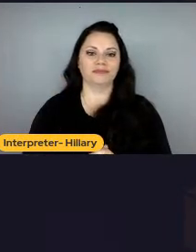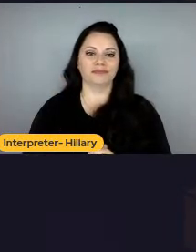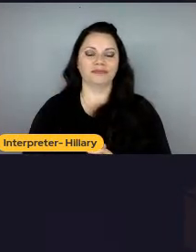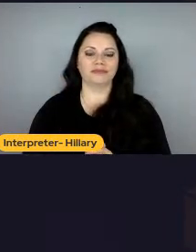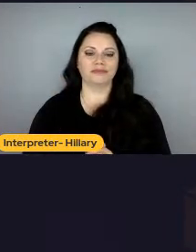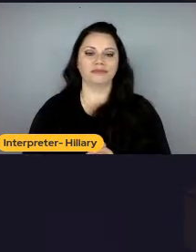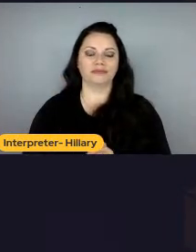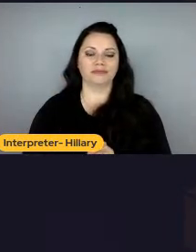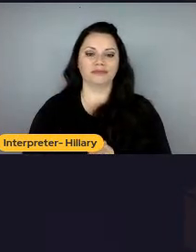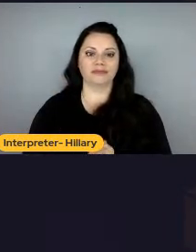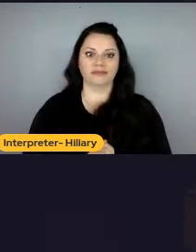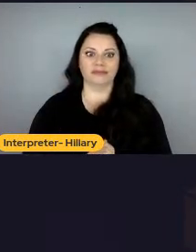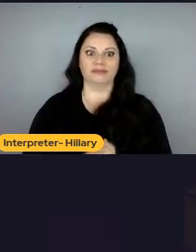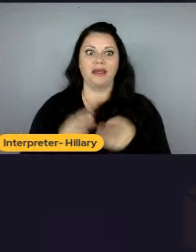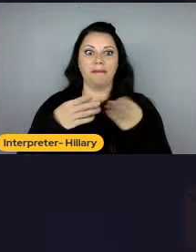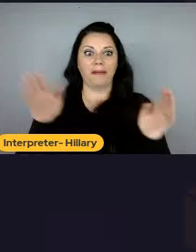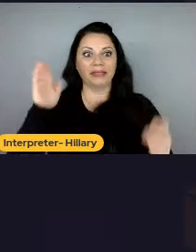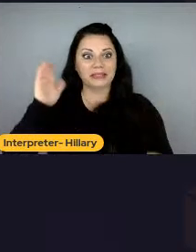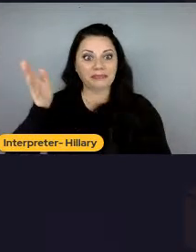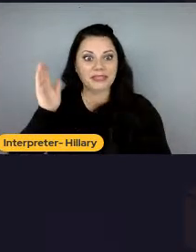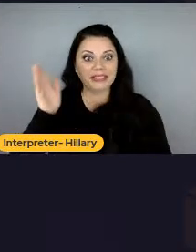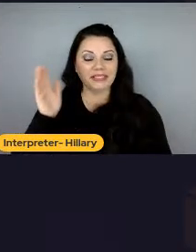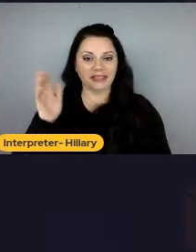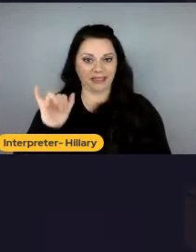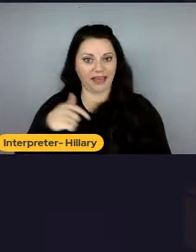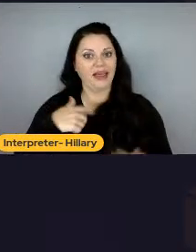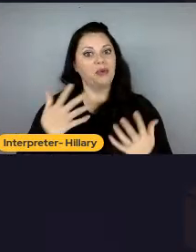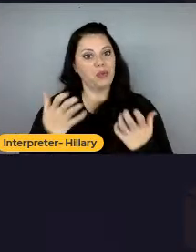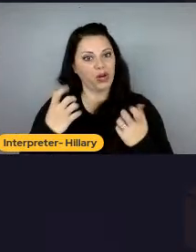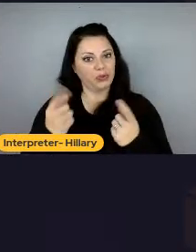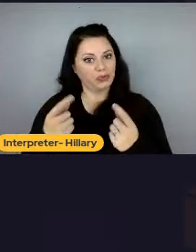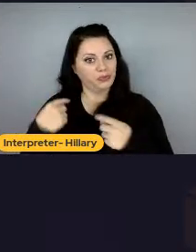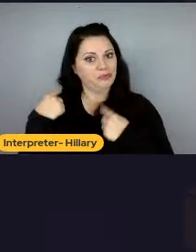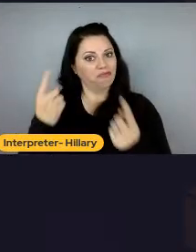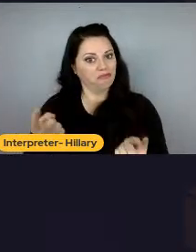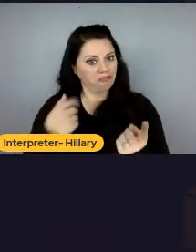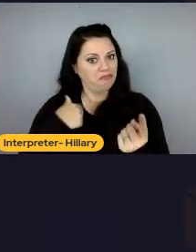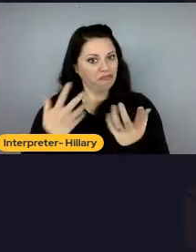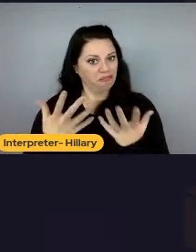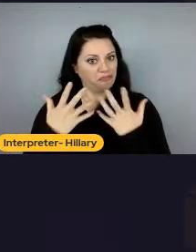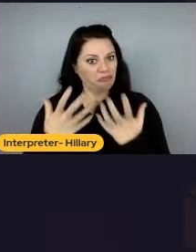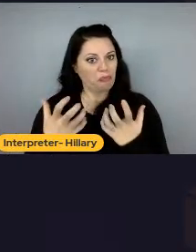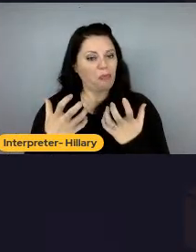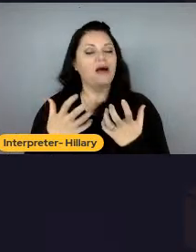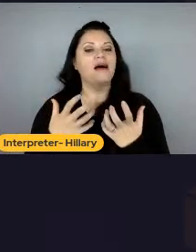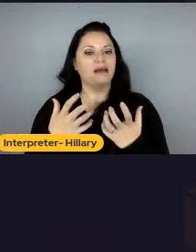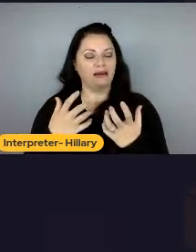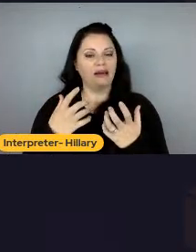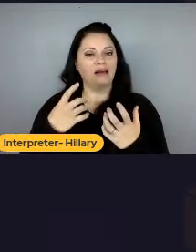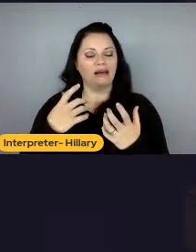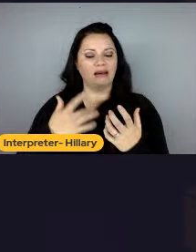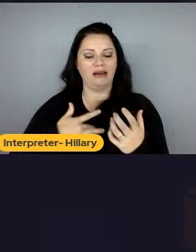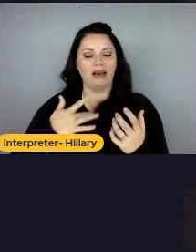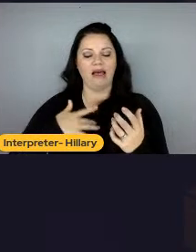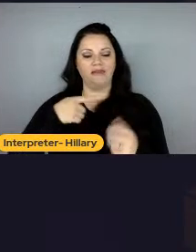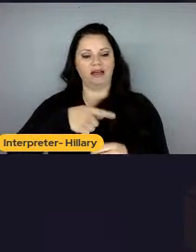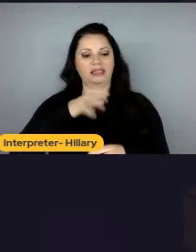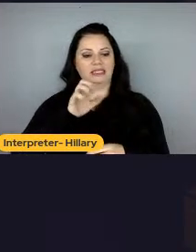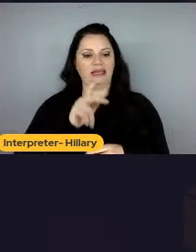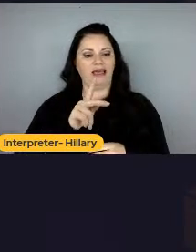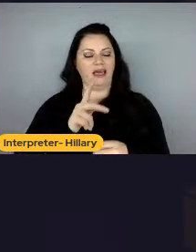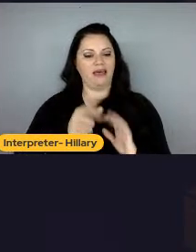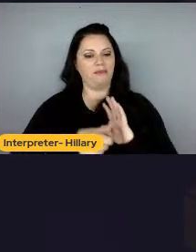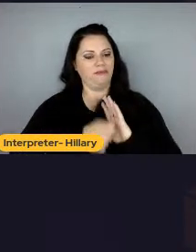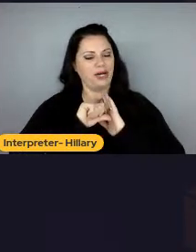Getting into public speaking was something that I had wanted to do for a while, and I think that I was so impressed and inspired